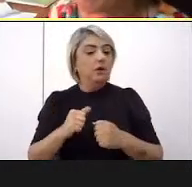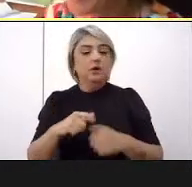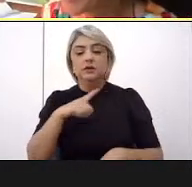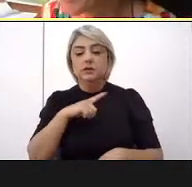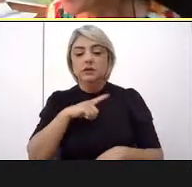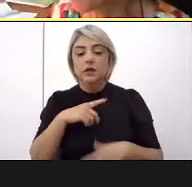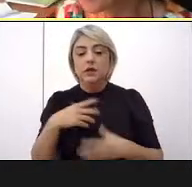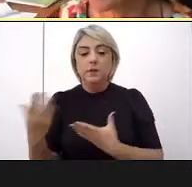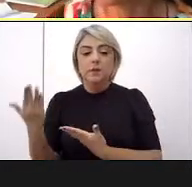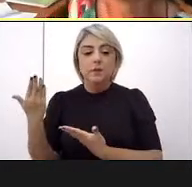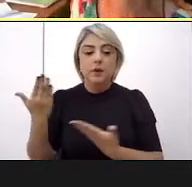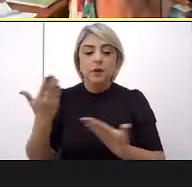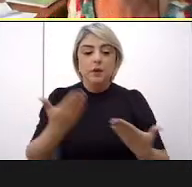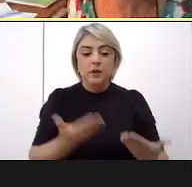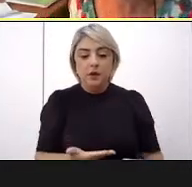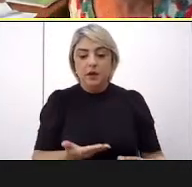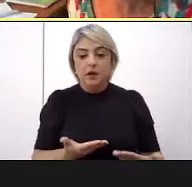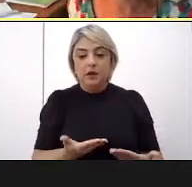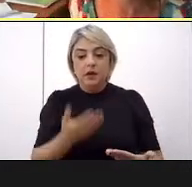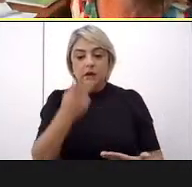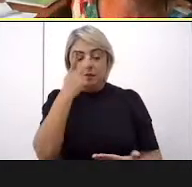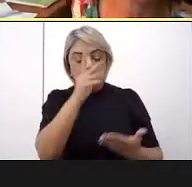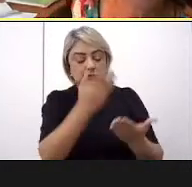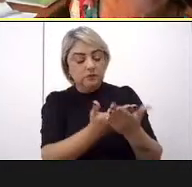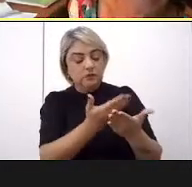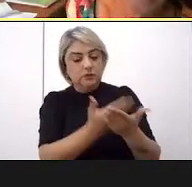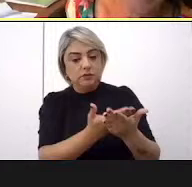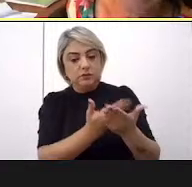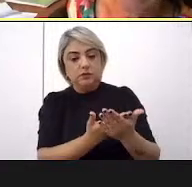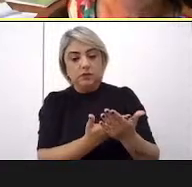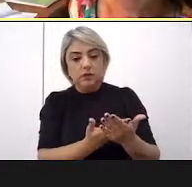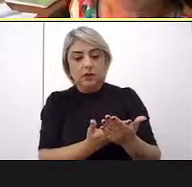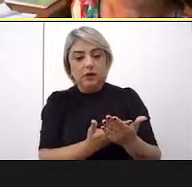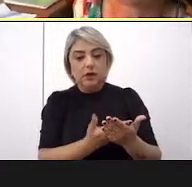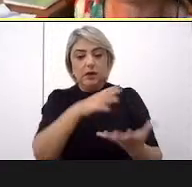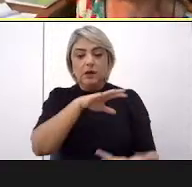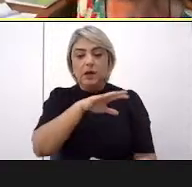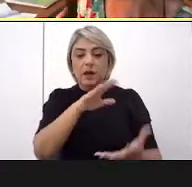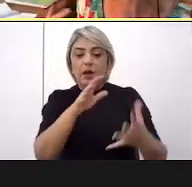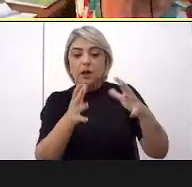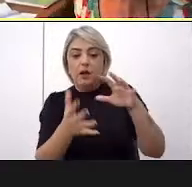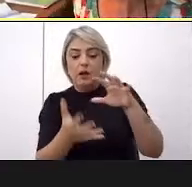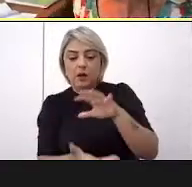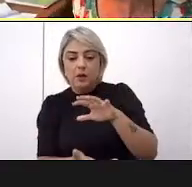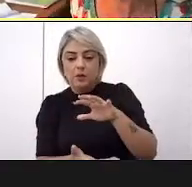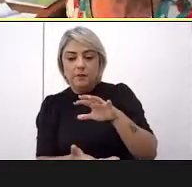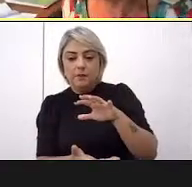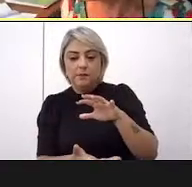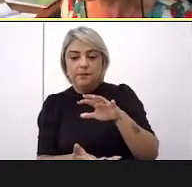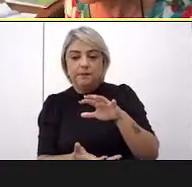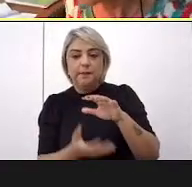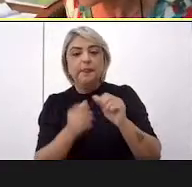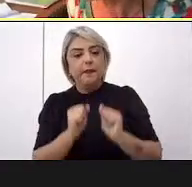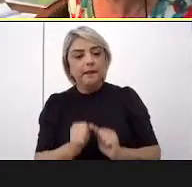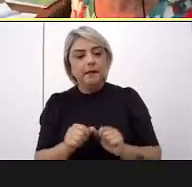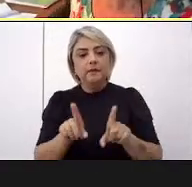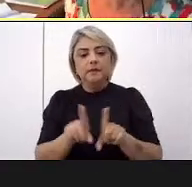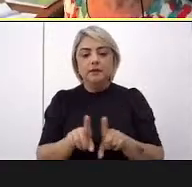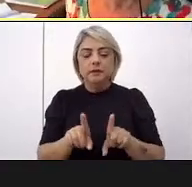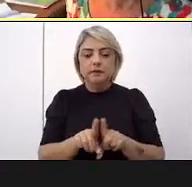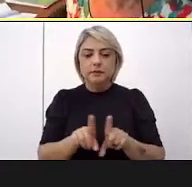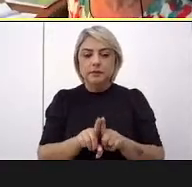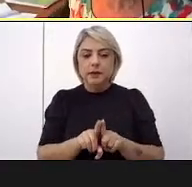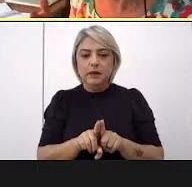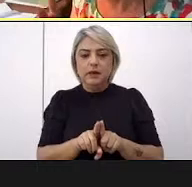study of international relations and globalization. And it can provide some tools, interesting